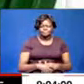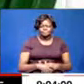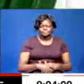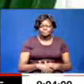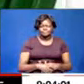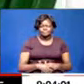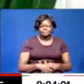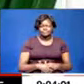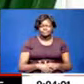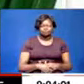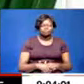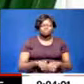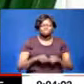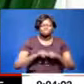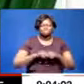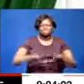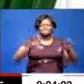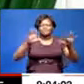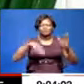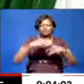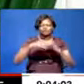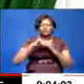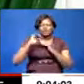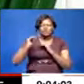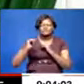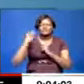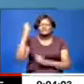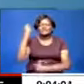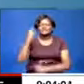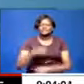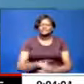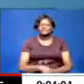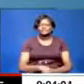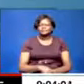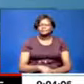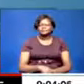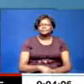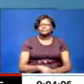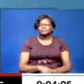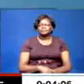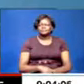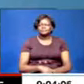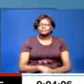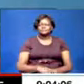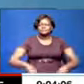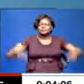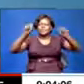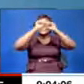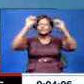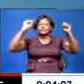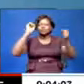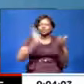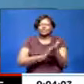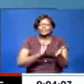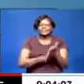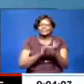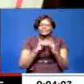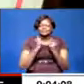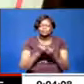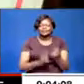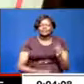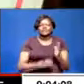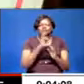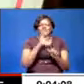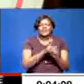transplanted in all counties of our republic. The head of state also commended the team for developing